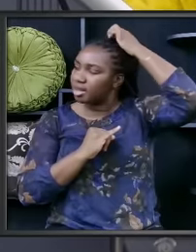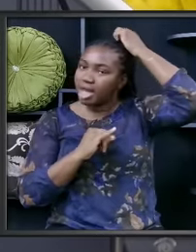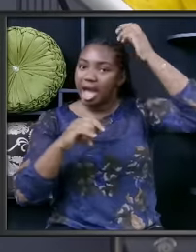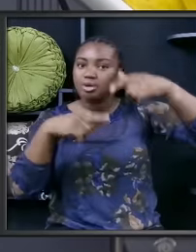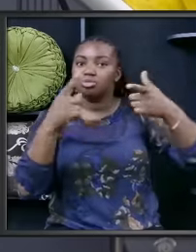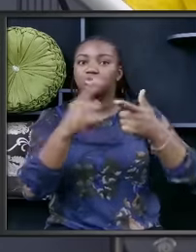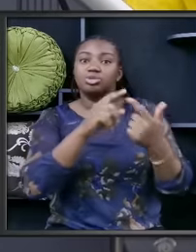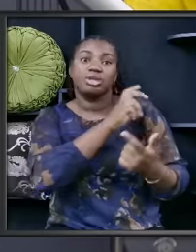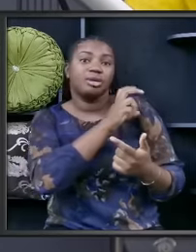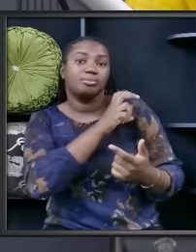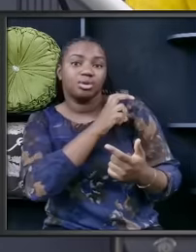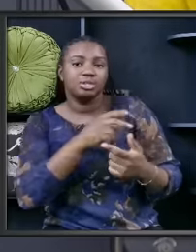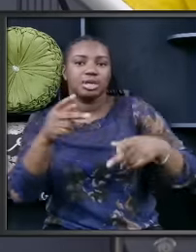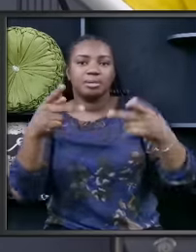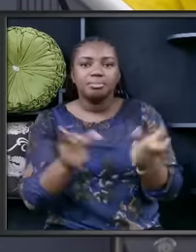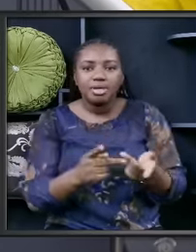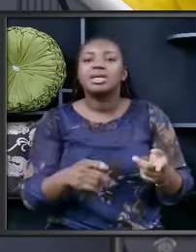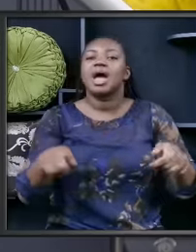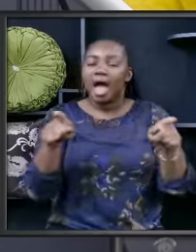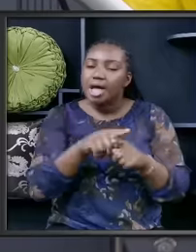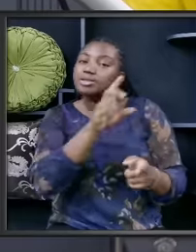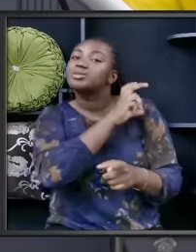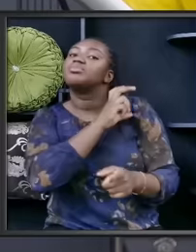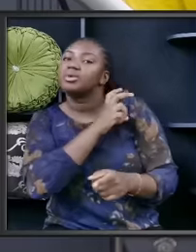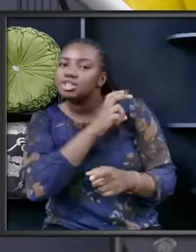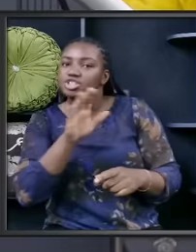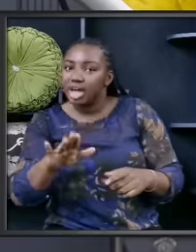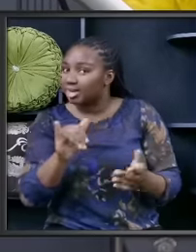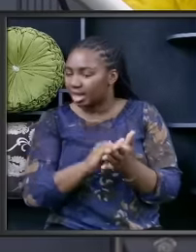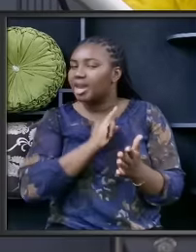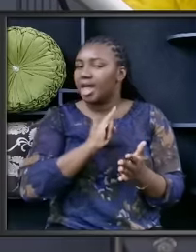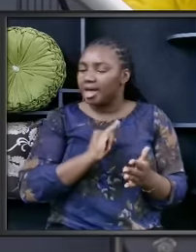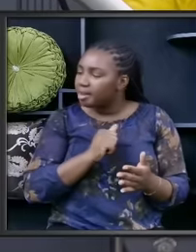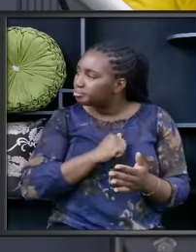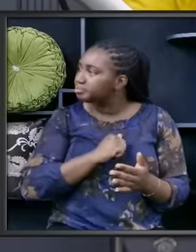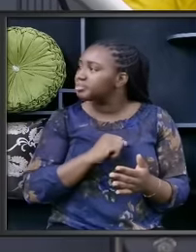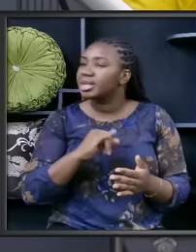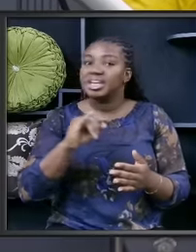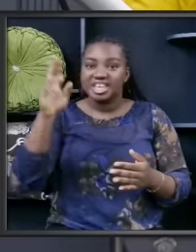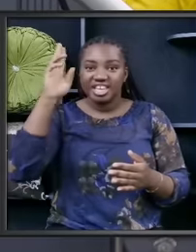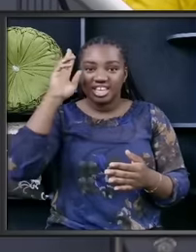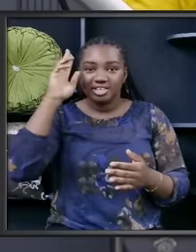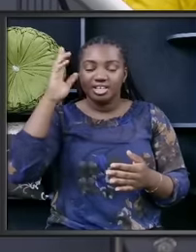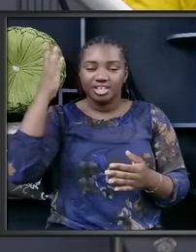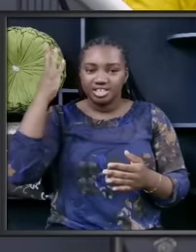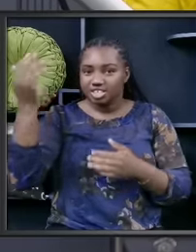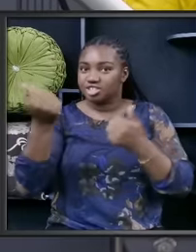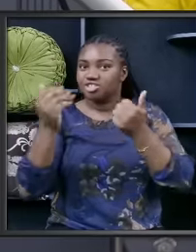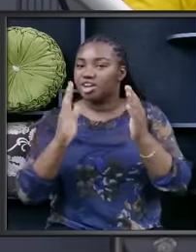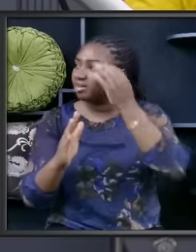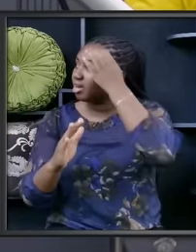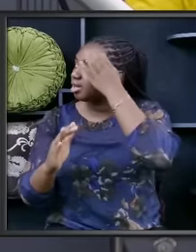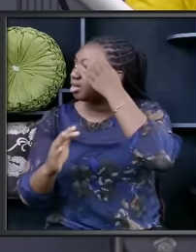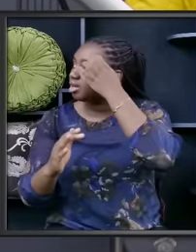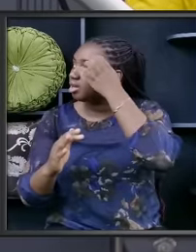me. Mm, I but pack. At least, as police speaking, where you be? Now, he can't stay, he can't pack at my back. Come down, come beat the child